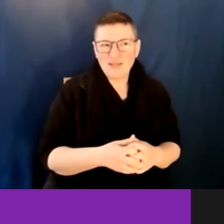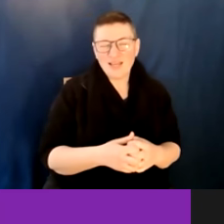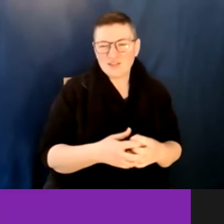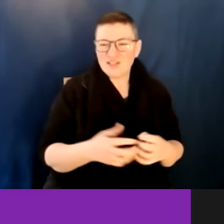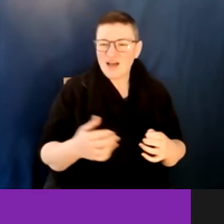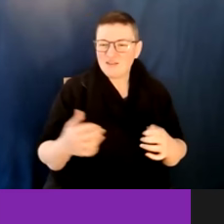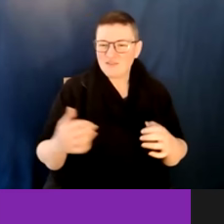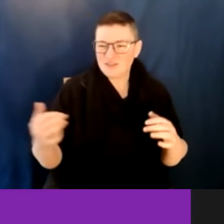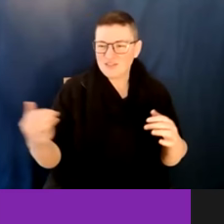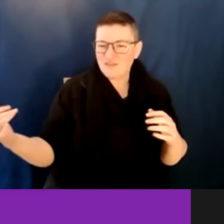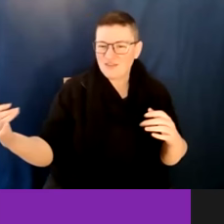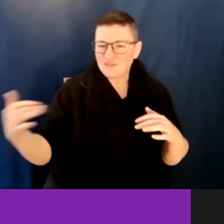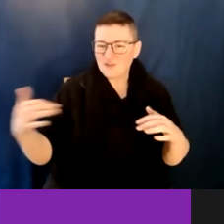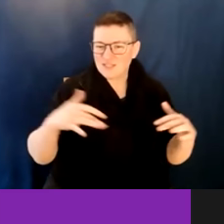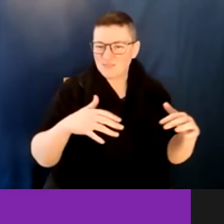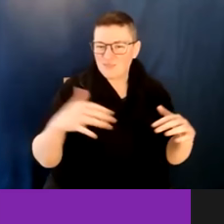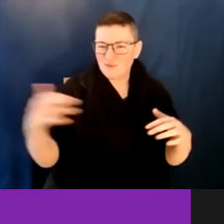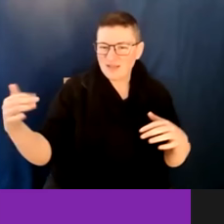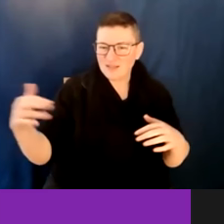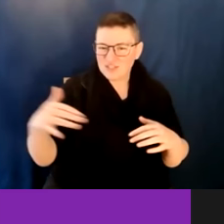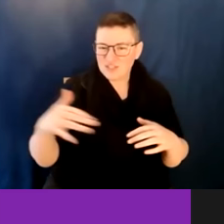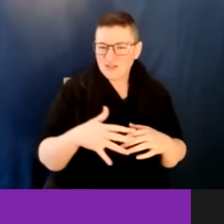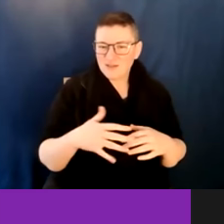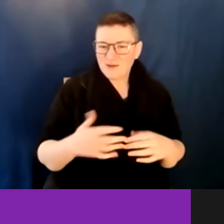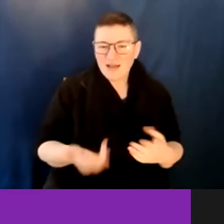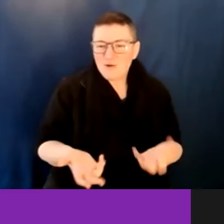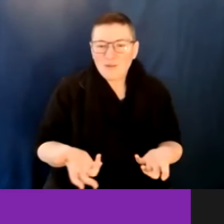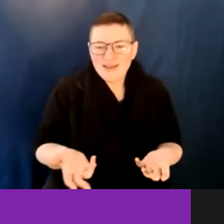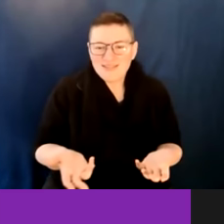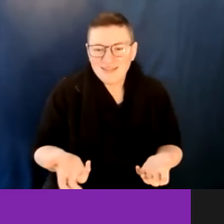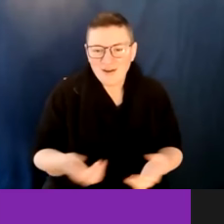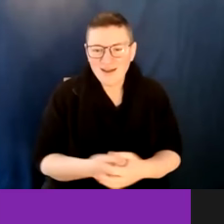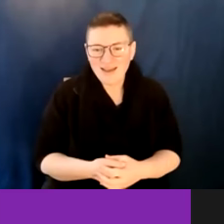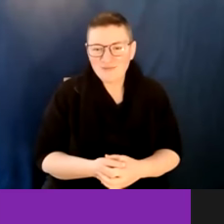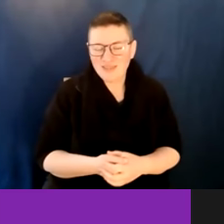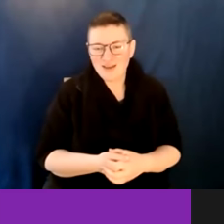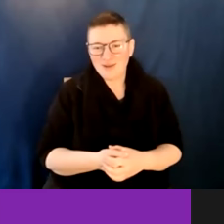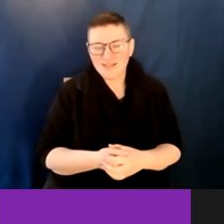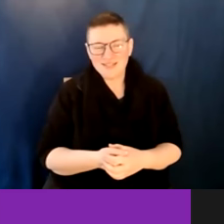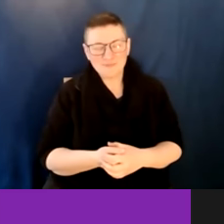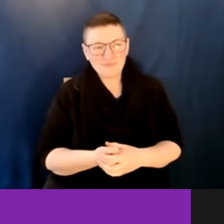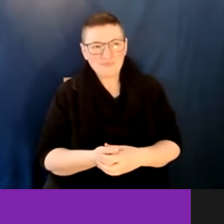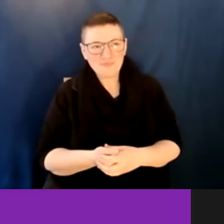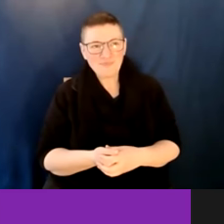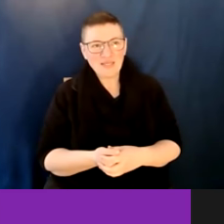I mean, like there's a lot of influence from English. I don't know, I'm guessing here. I haven't really thought about